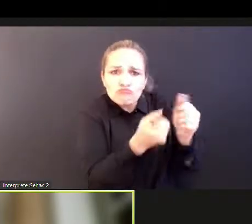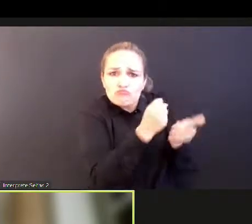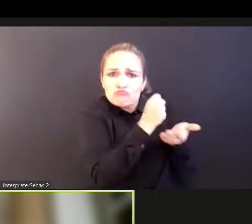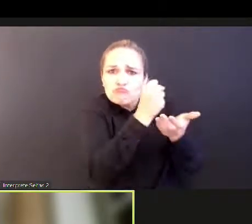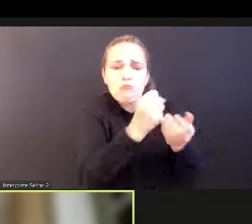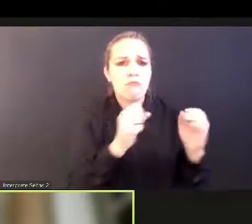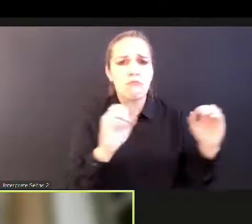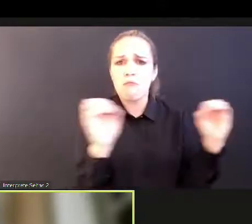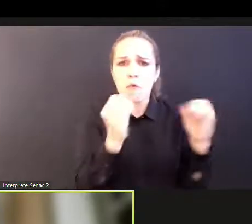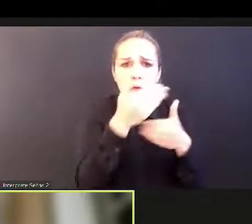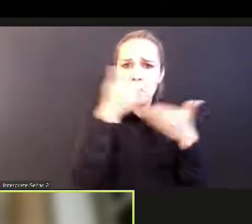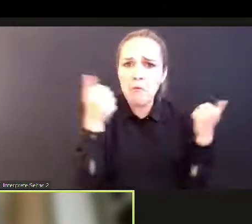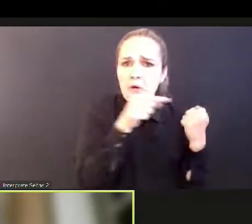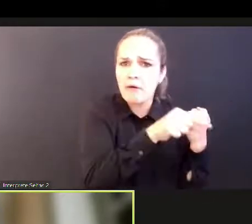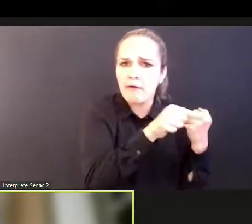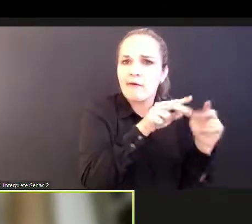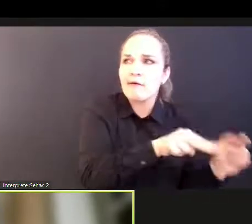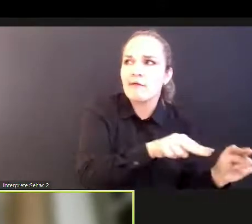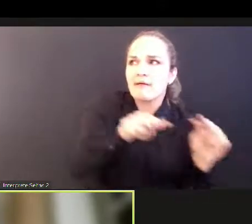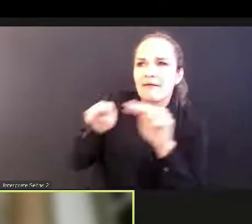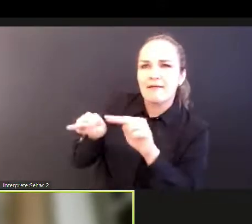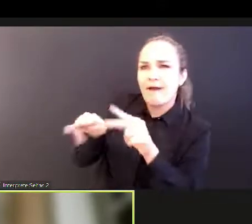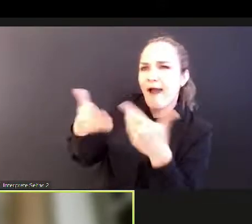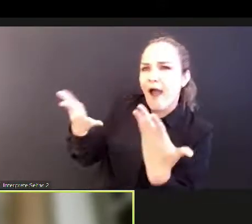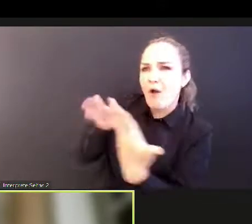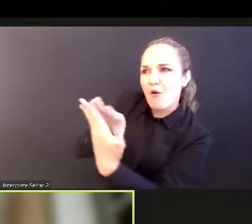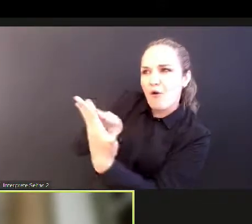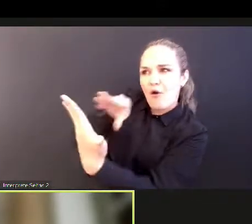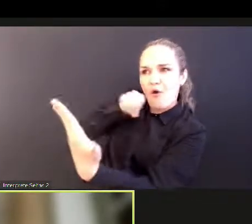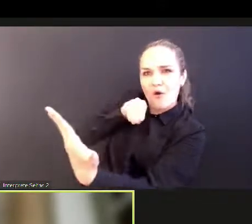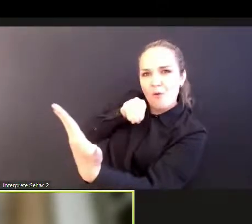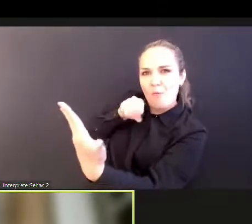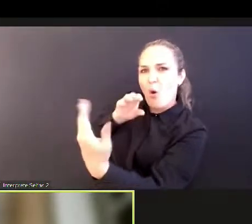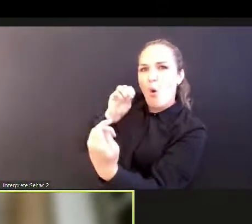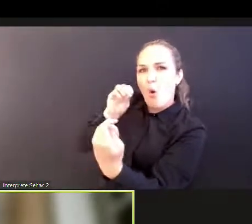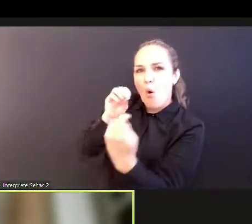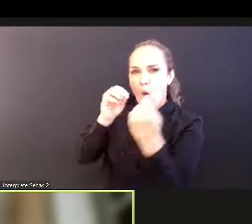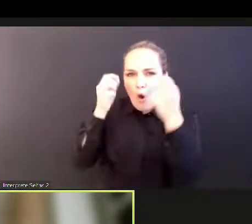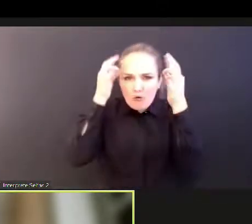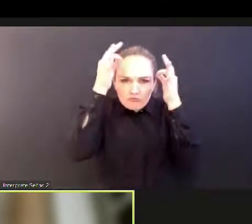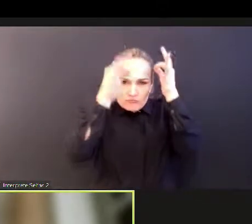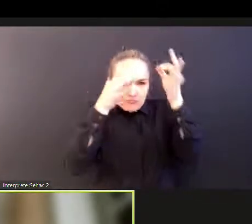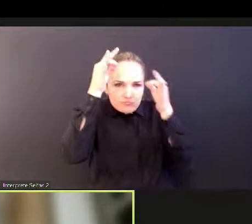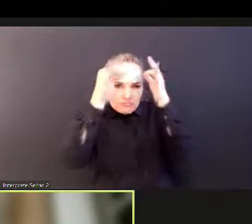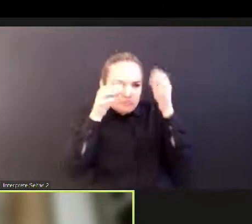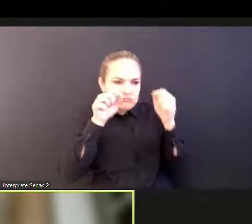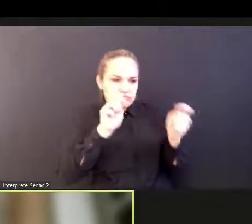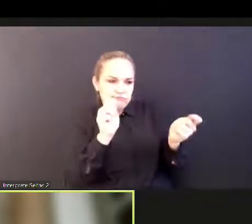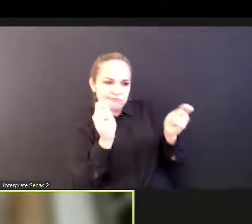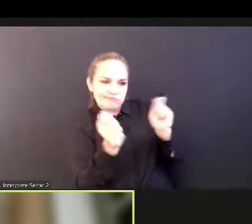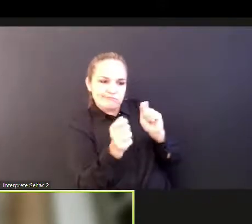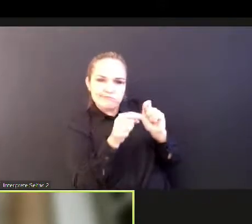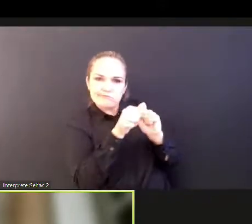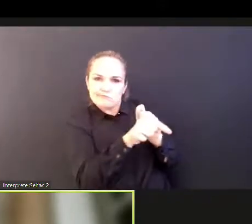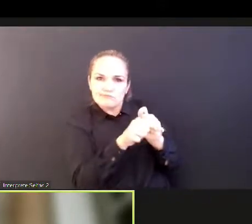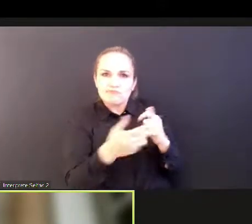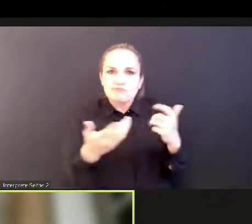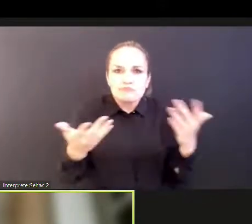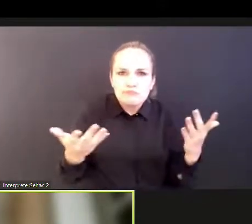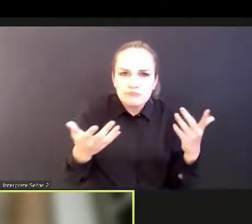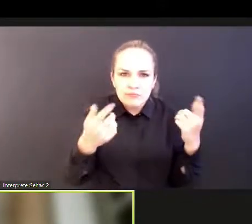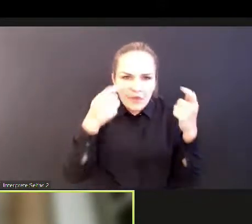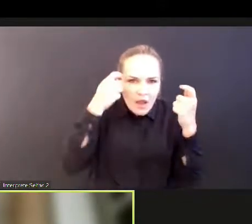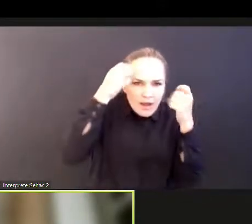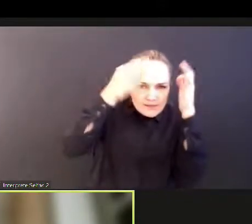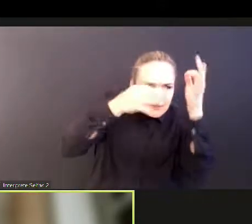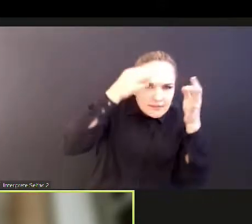contracts to startups and new digital enterprises. Those can become inhibitors. And finally, on the ecosystem, I think this is